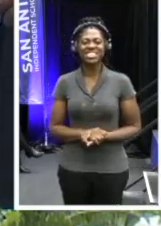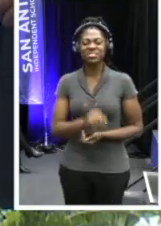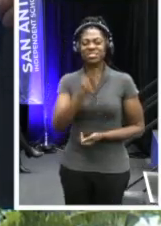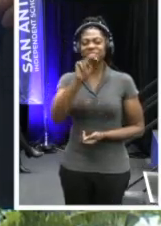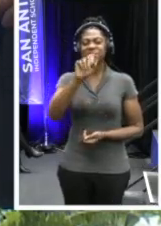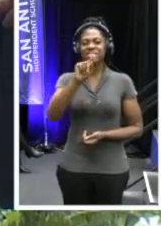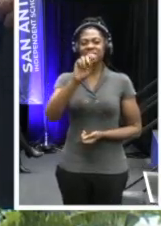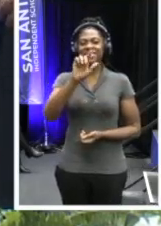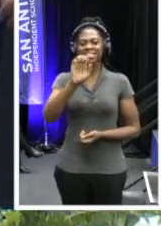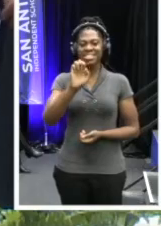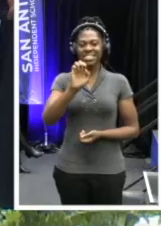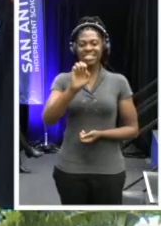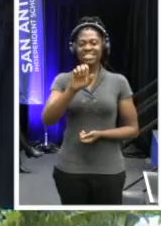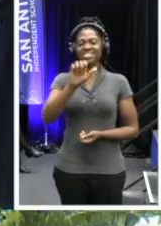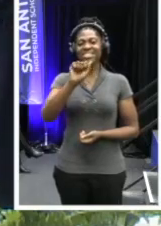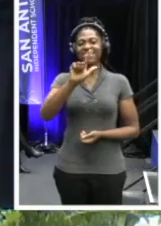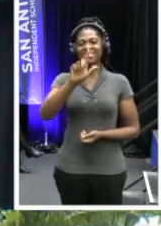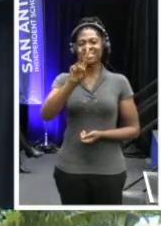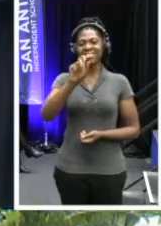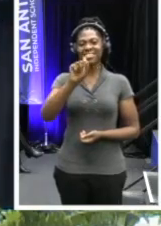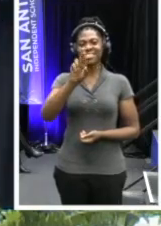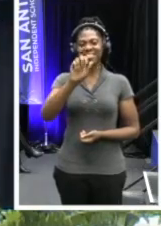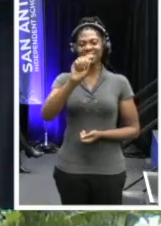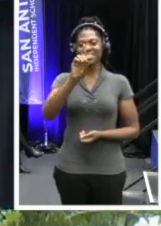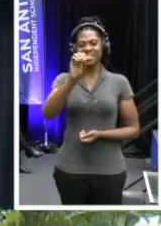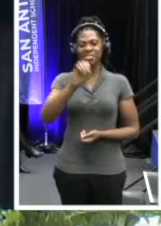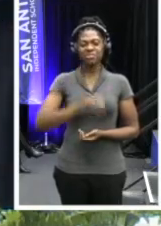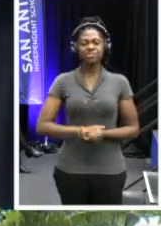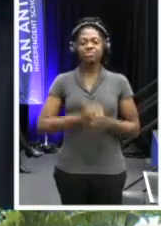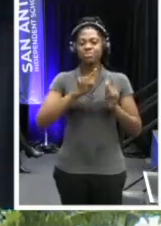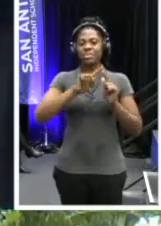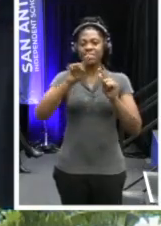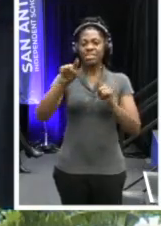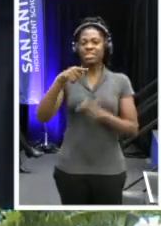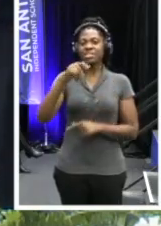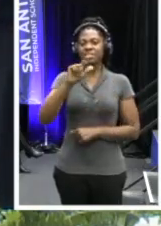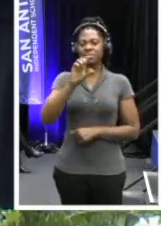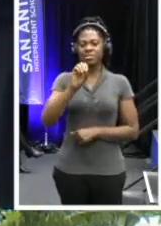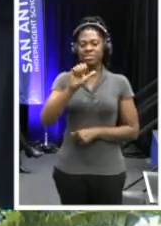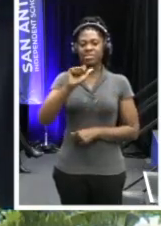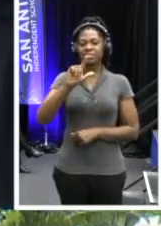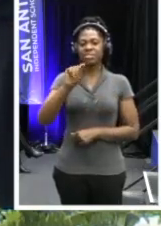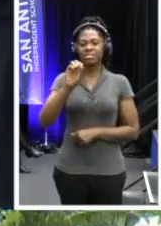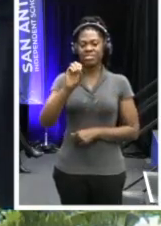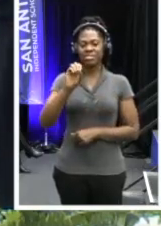Natalie Marie Alvarado will be attending Palo Alto College.